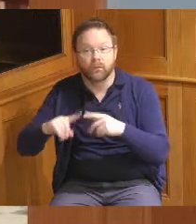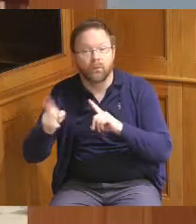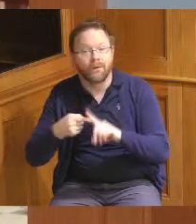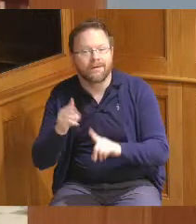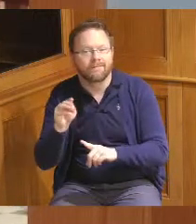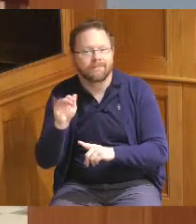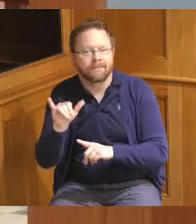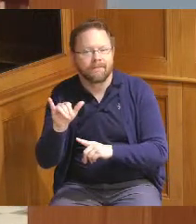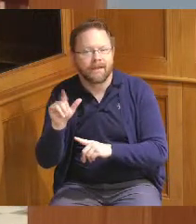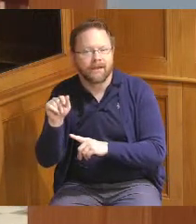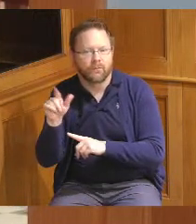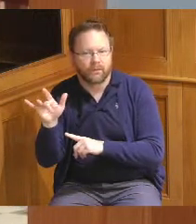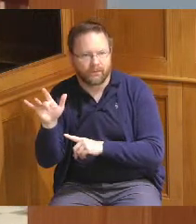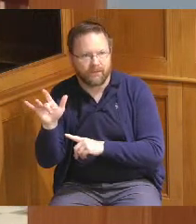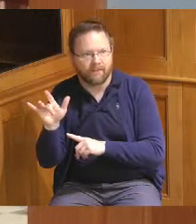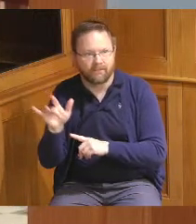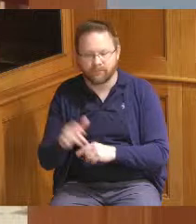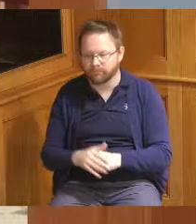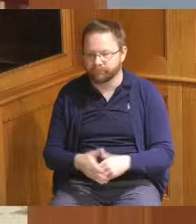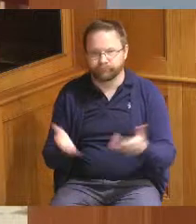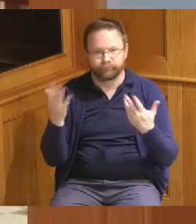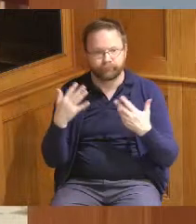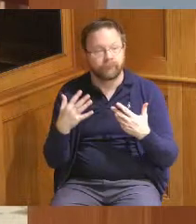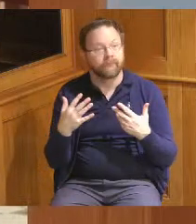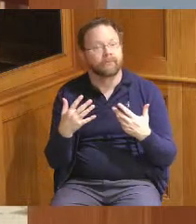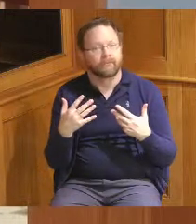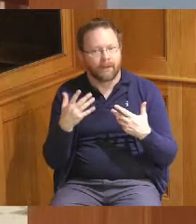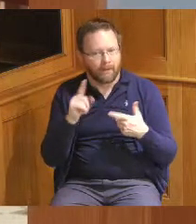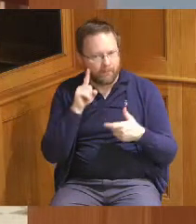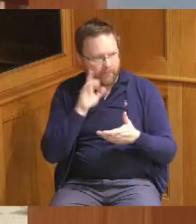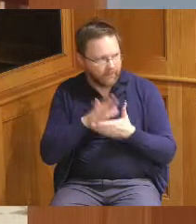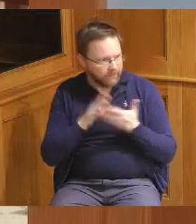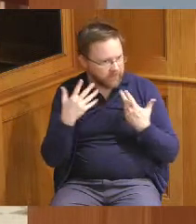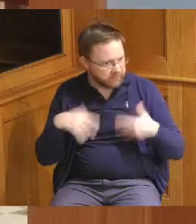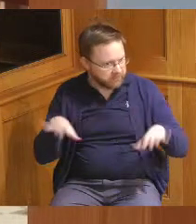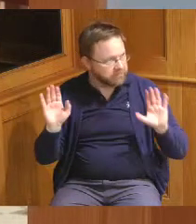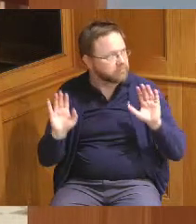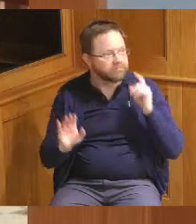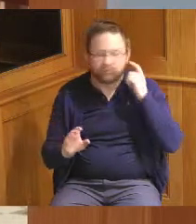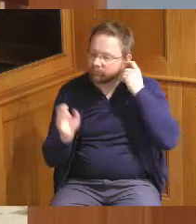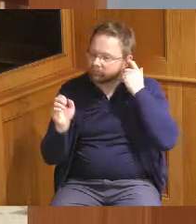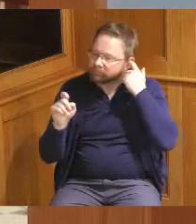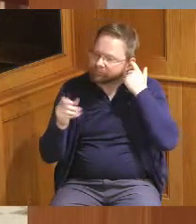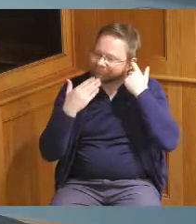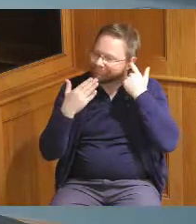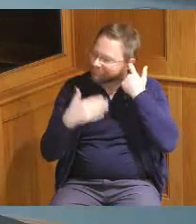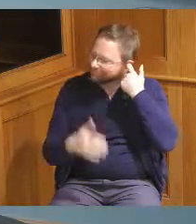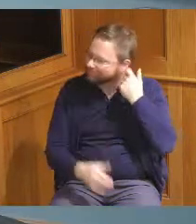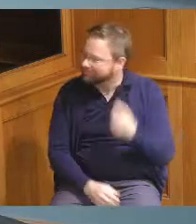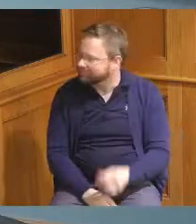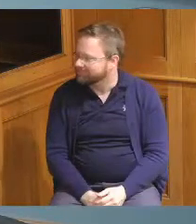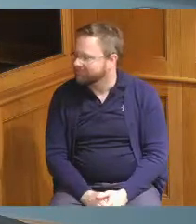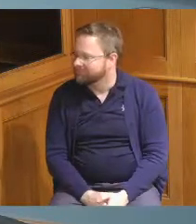2025. And I believe that is all the items I have for today.